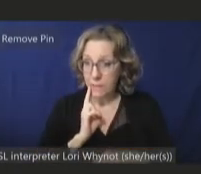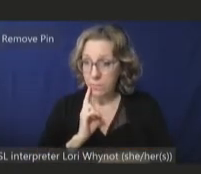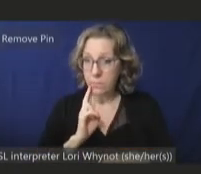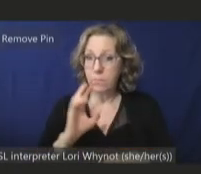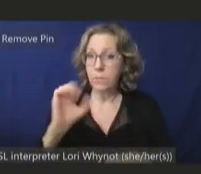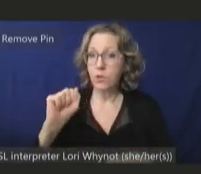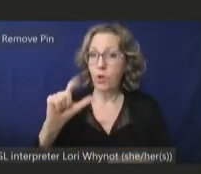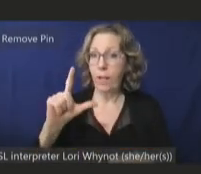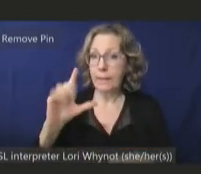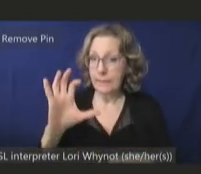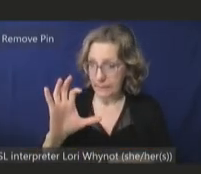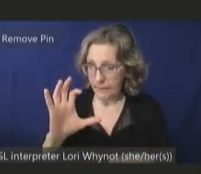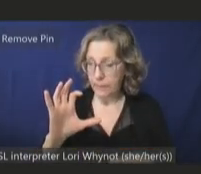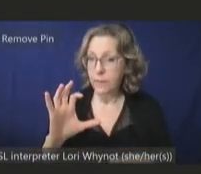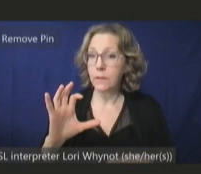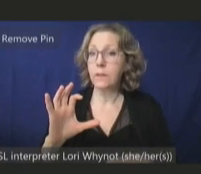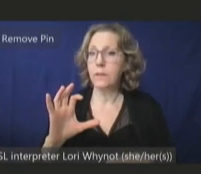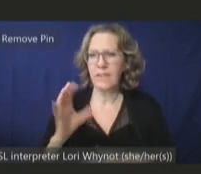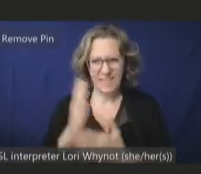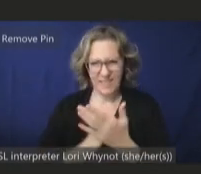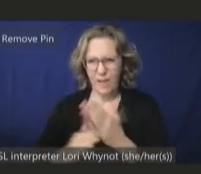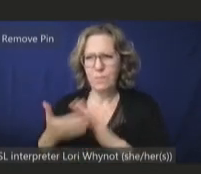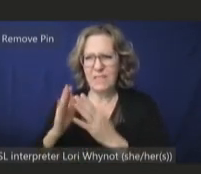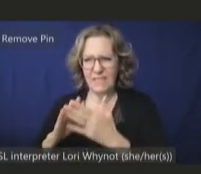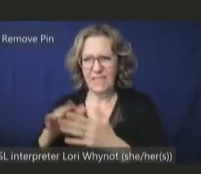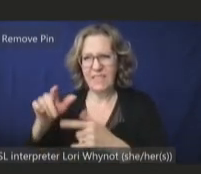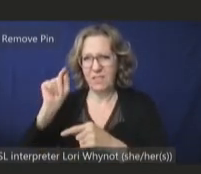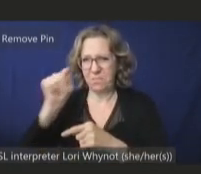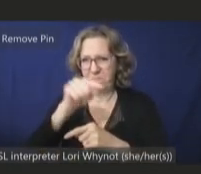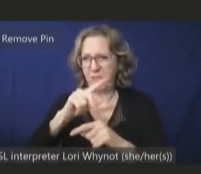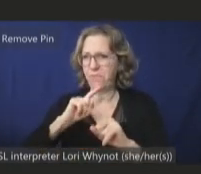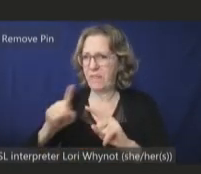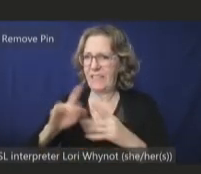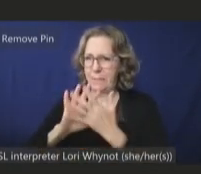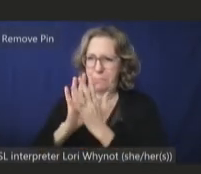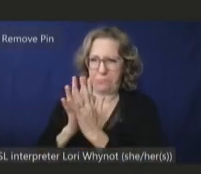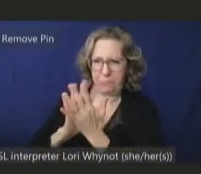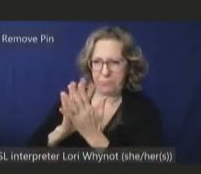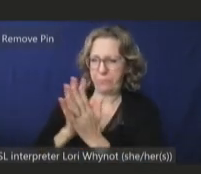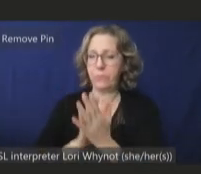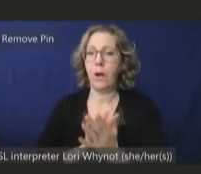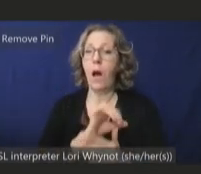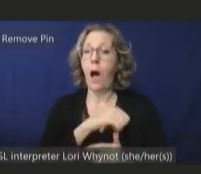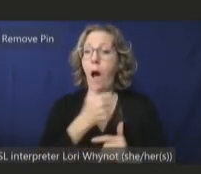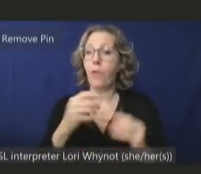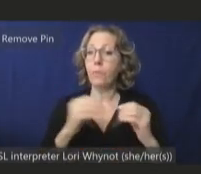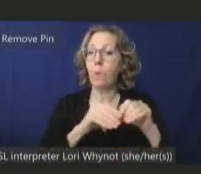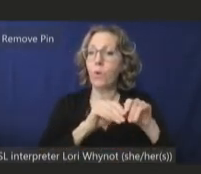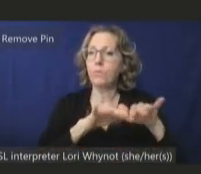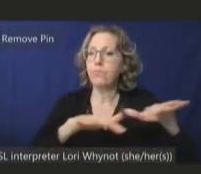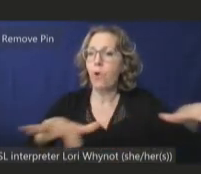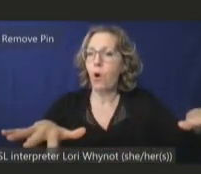Boston. We know New York and Chicago are, and then other ones are have a lot of sprawl like LA and